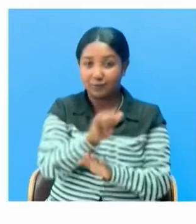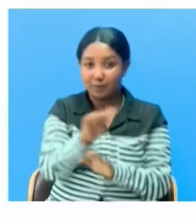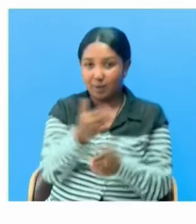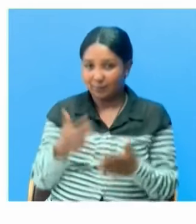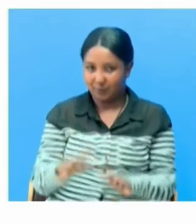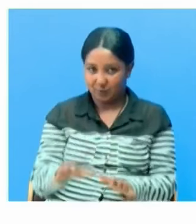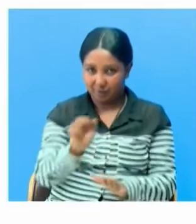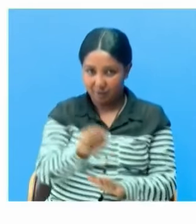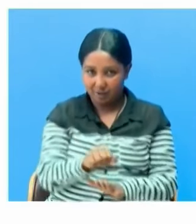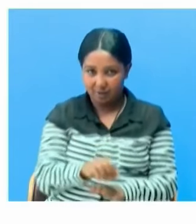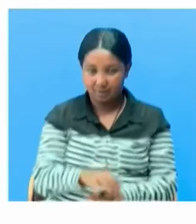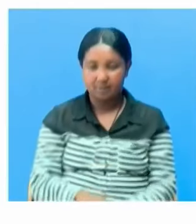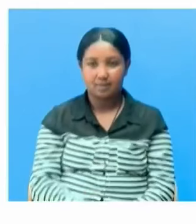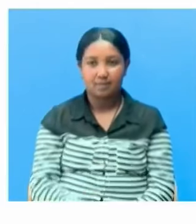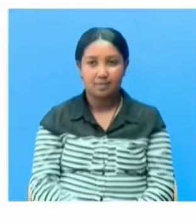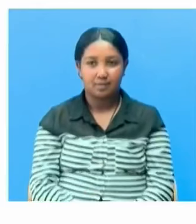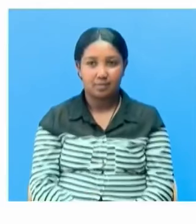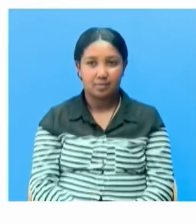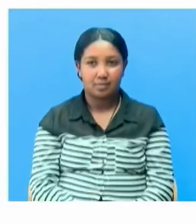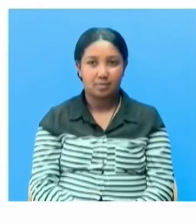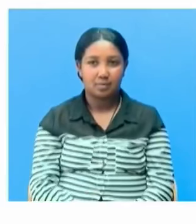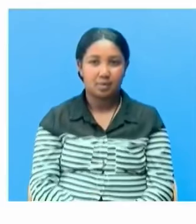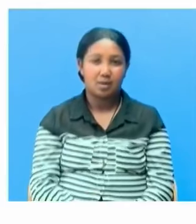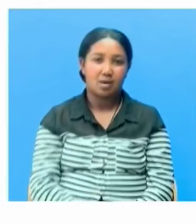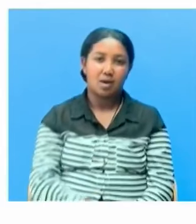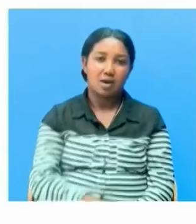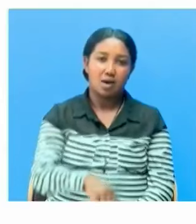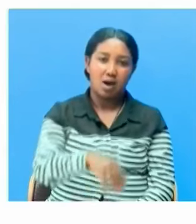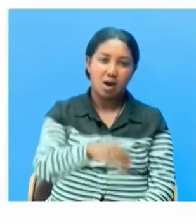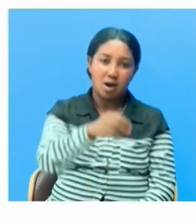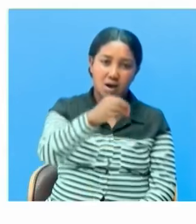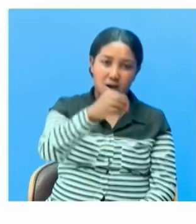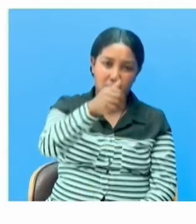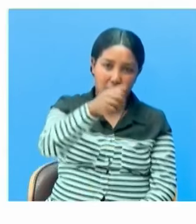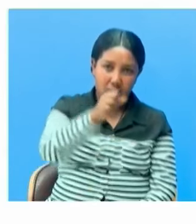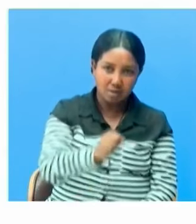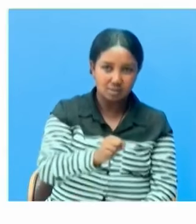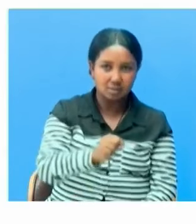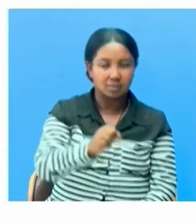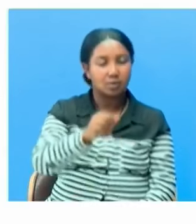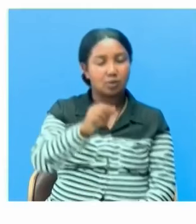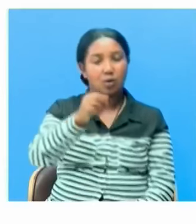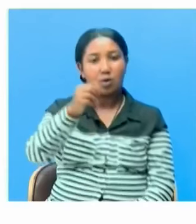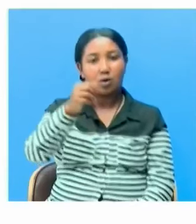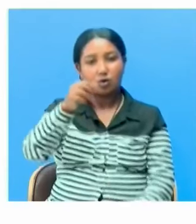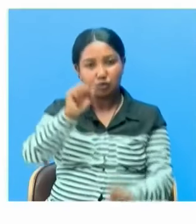as or so plus adjective?